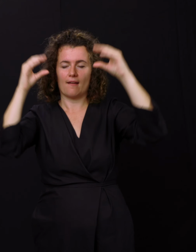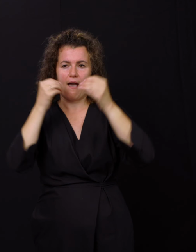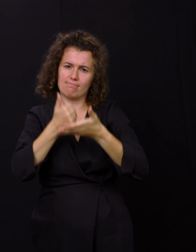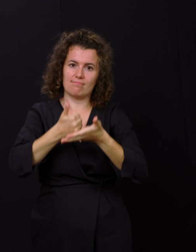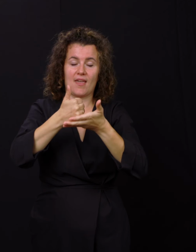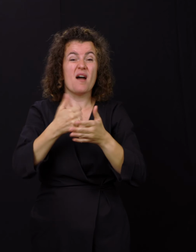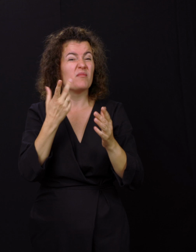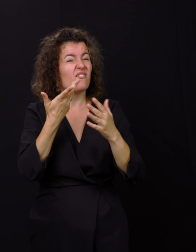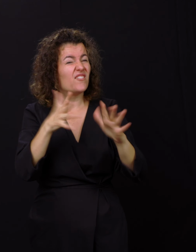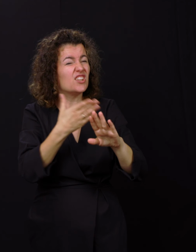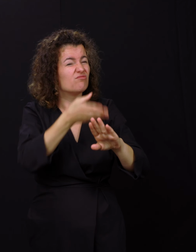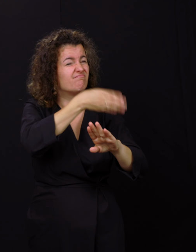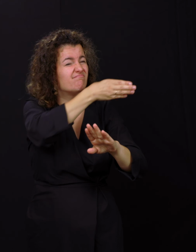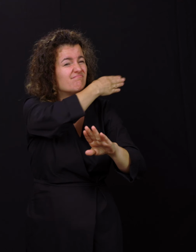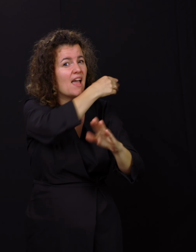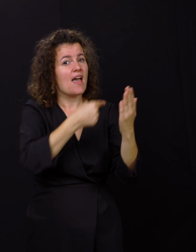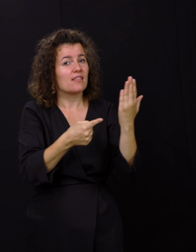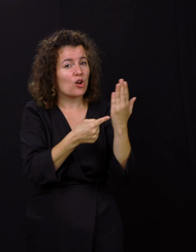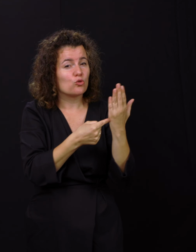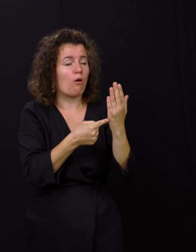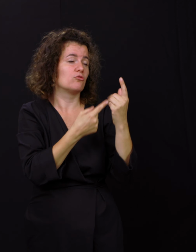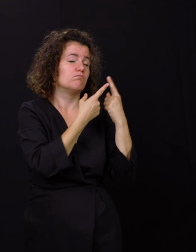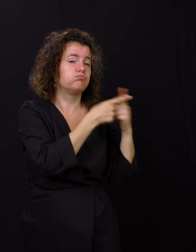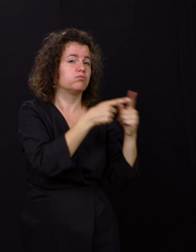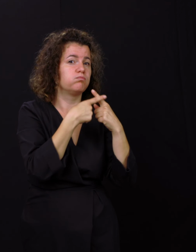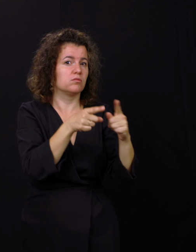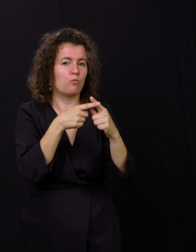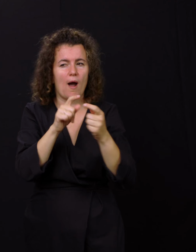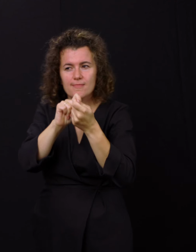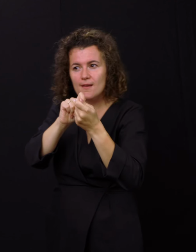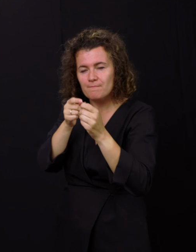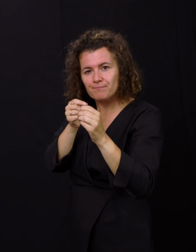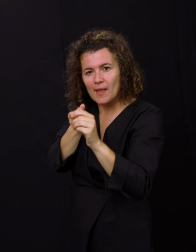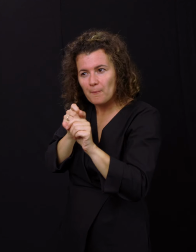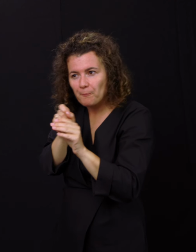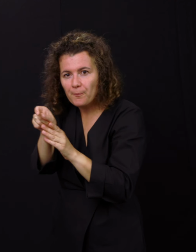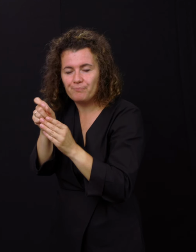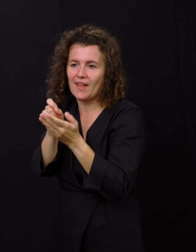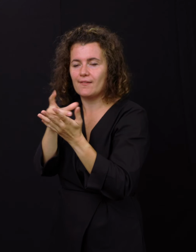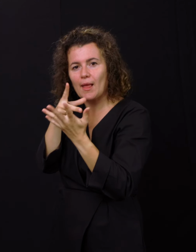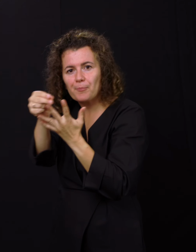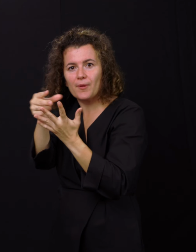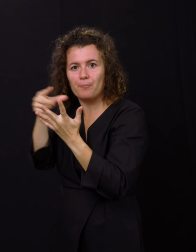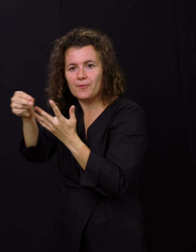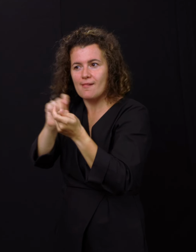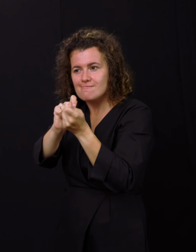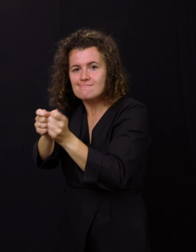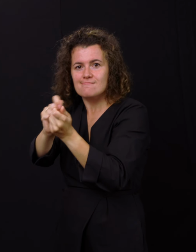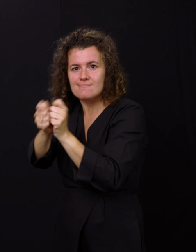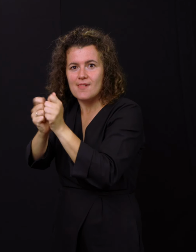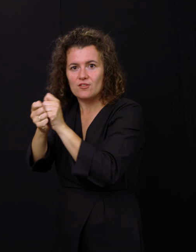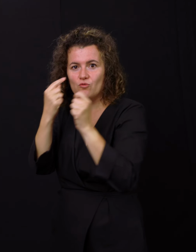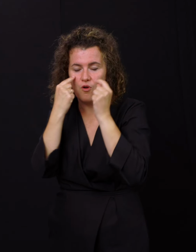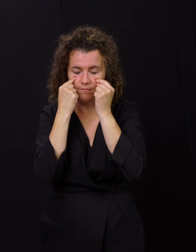tried: electric retinal implants, stem cell technology, and optogenetics. These are the three main forms to potentially